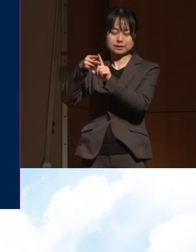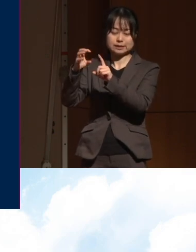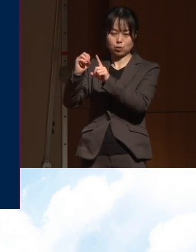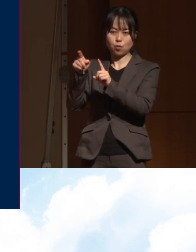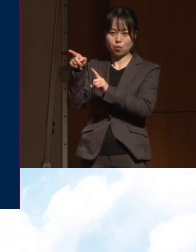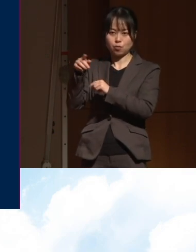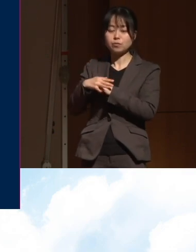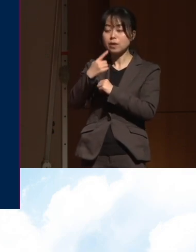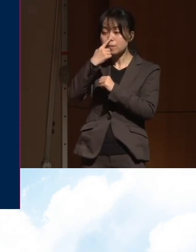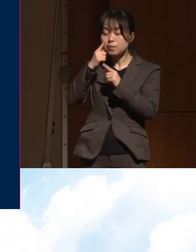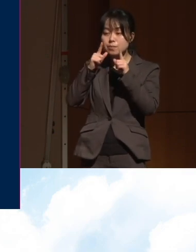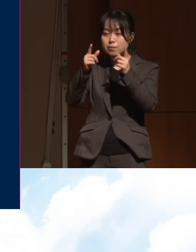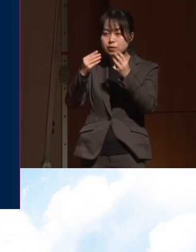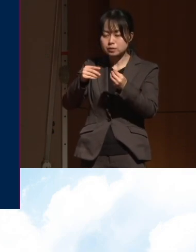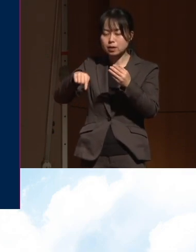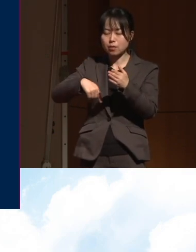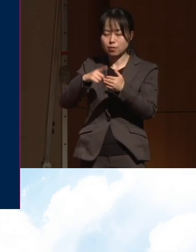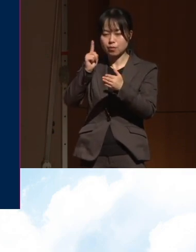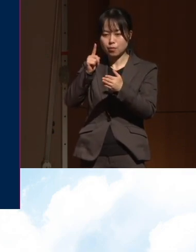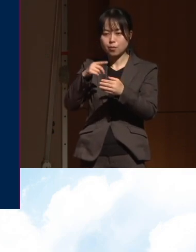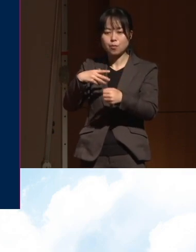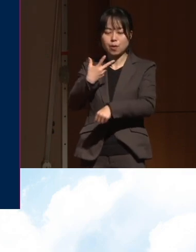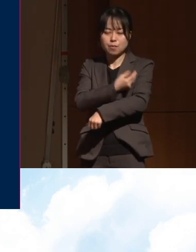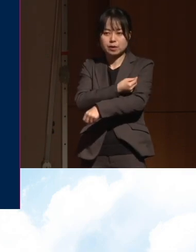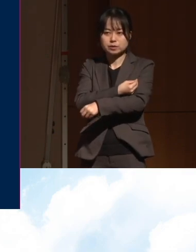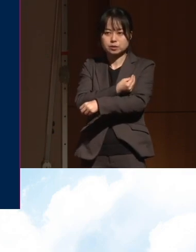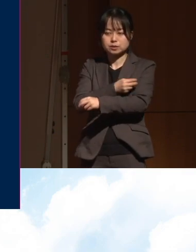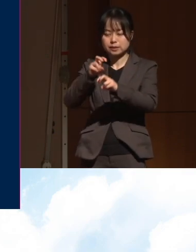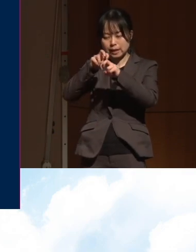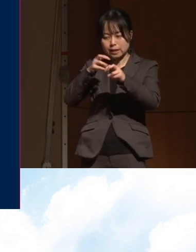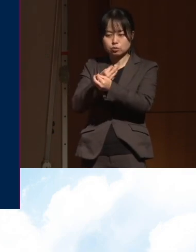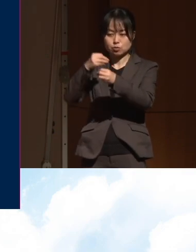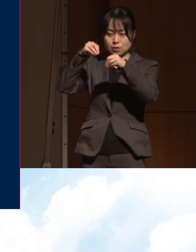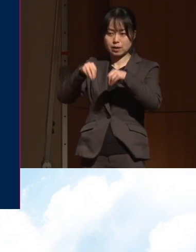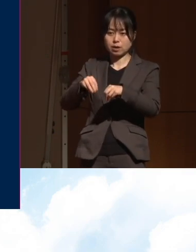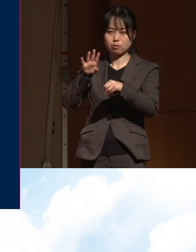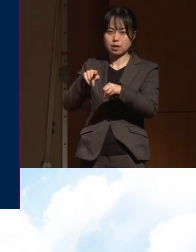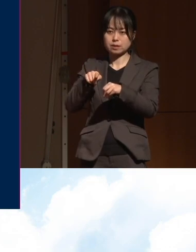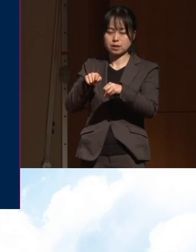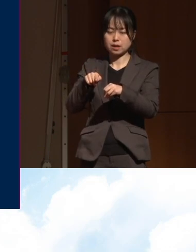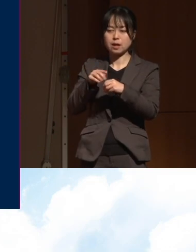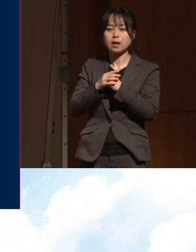contracts focused against the new SARS-CoV-2 virus.